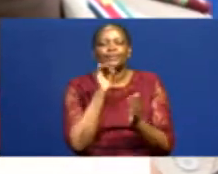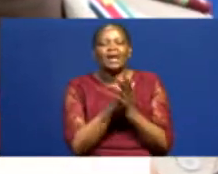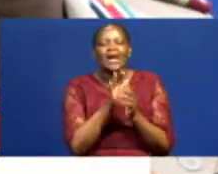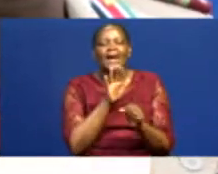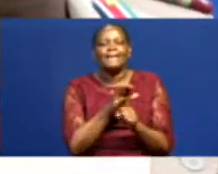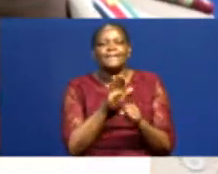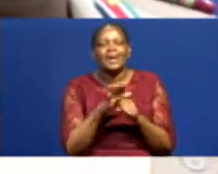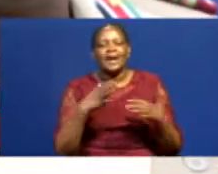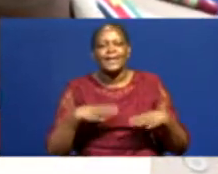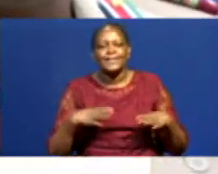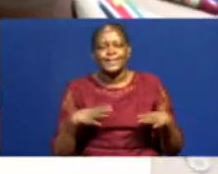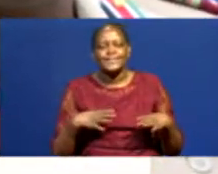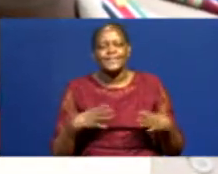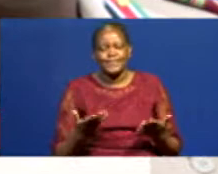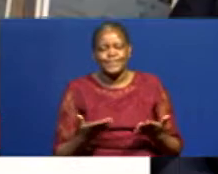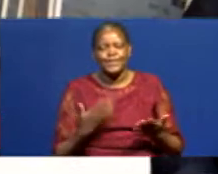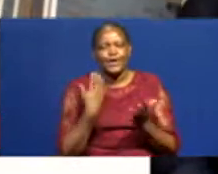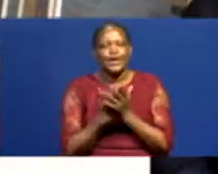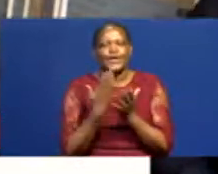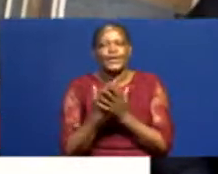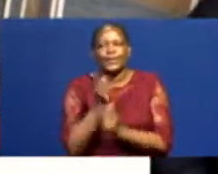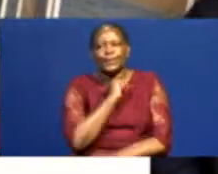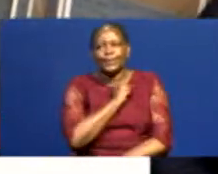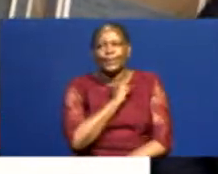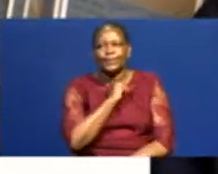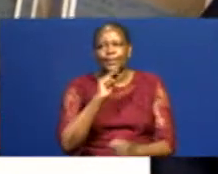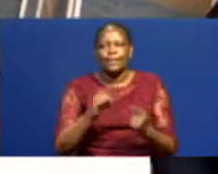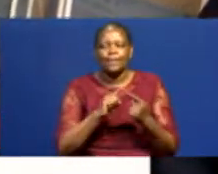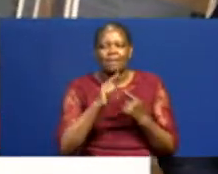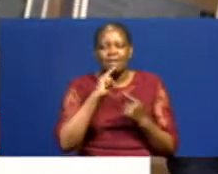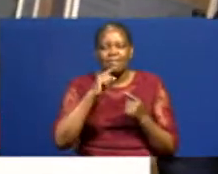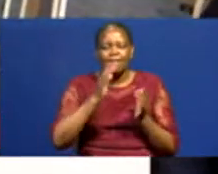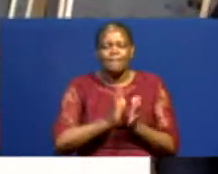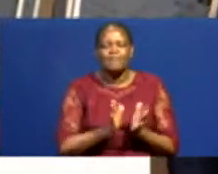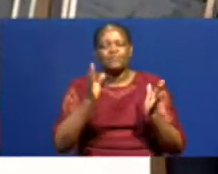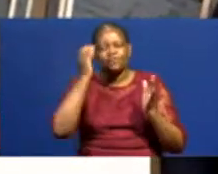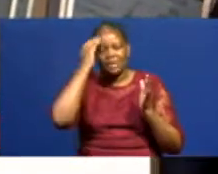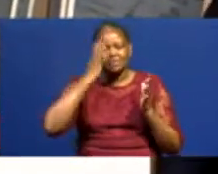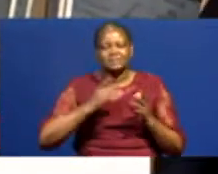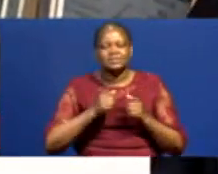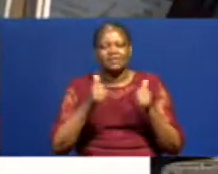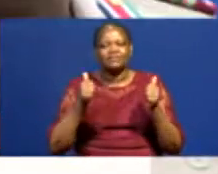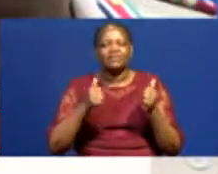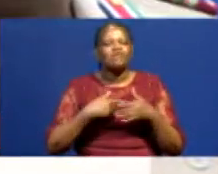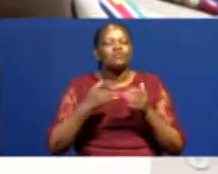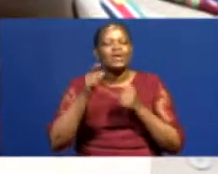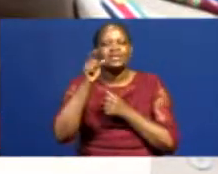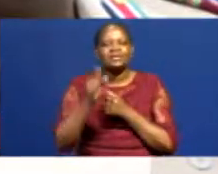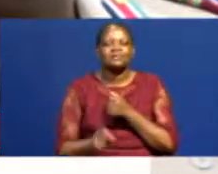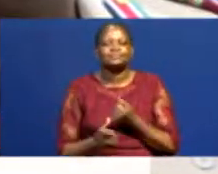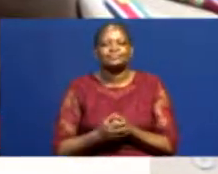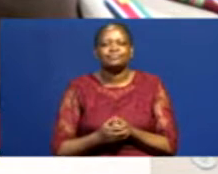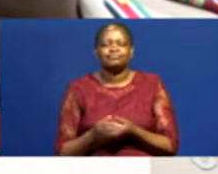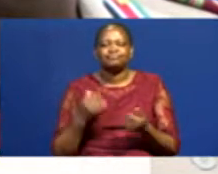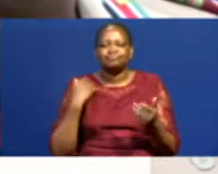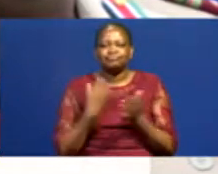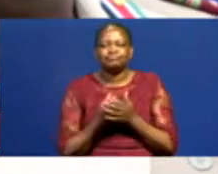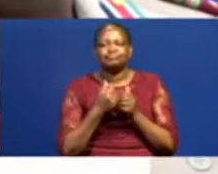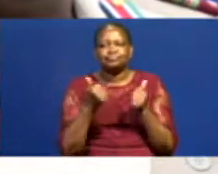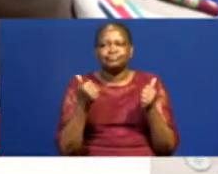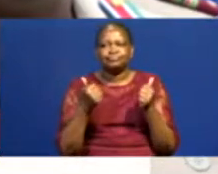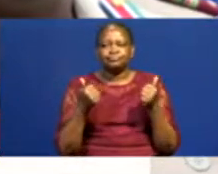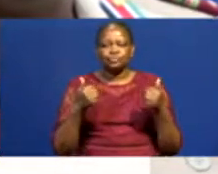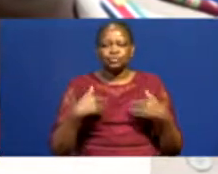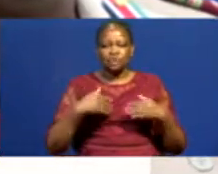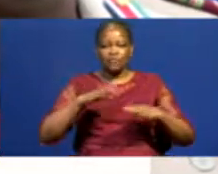of people have been arrested. While assuring the public of learner safety across all regions. You that so far so good. There